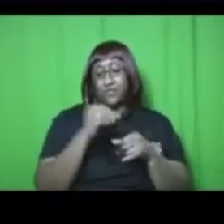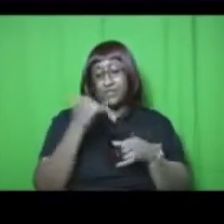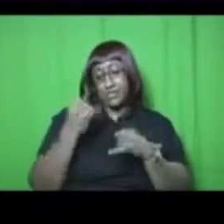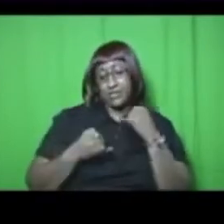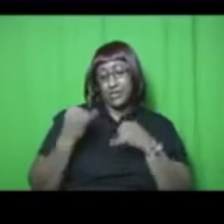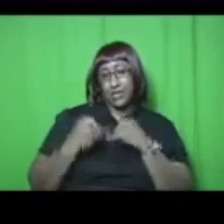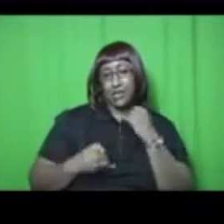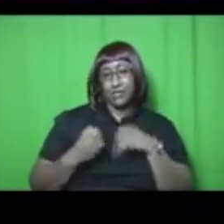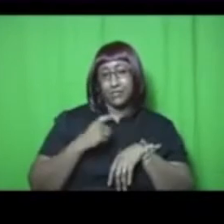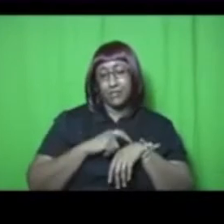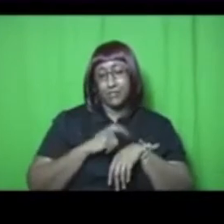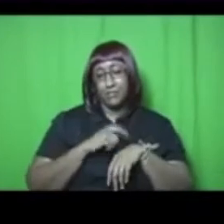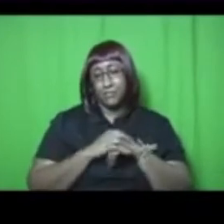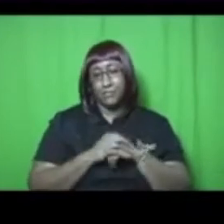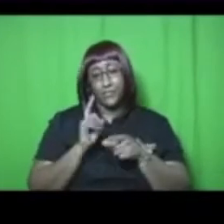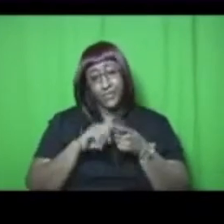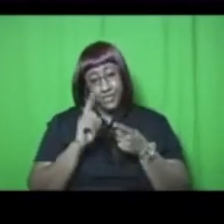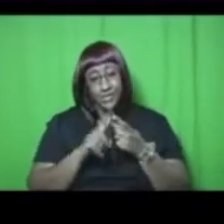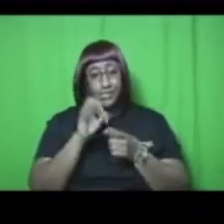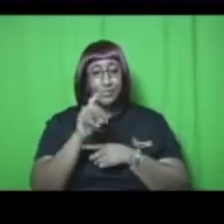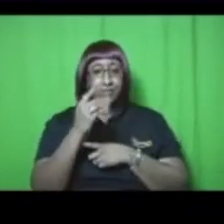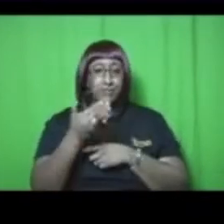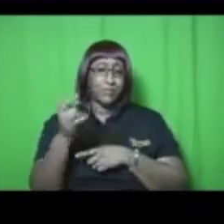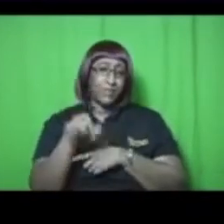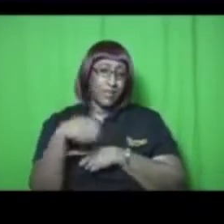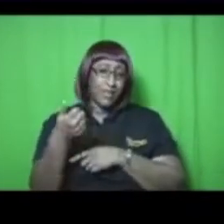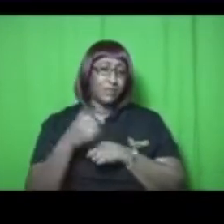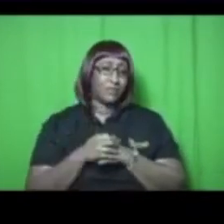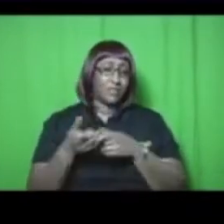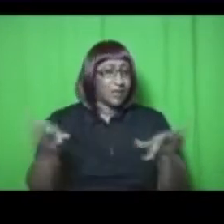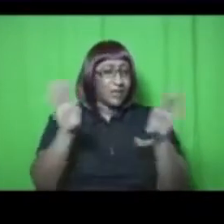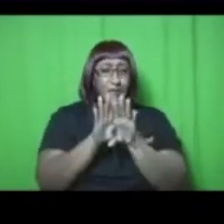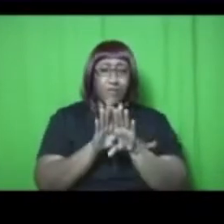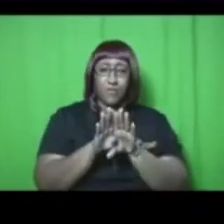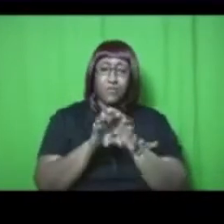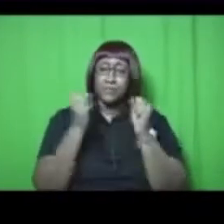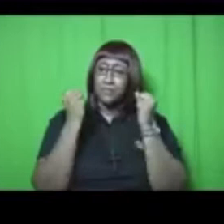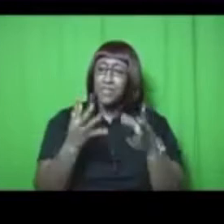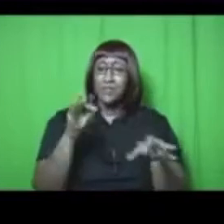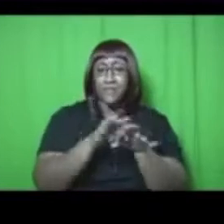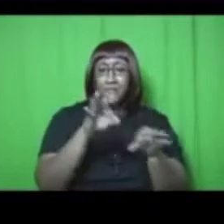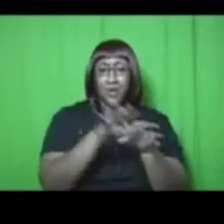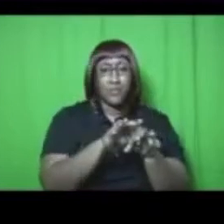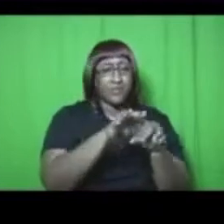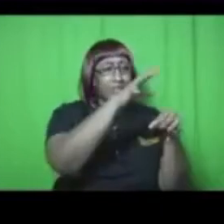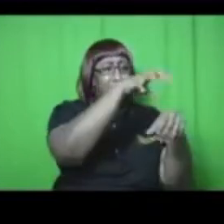election. Then he did something else. He closed hundreds of voting